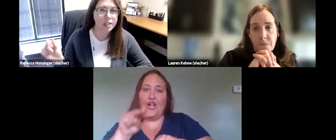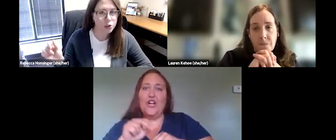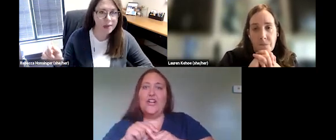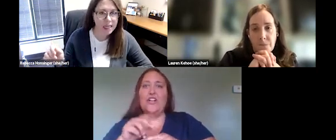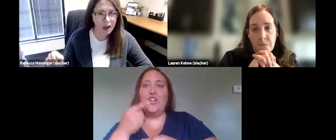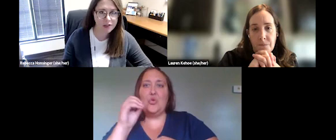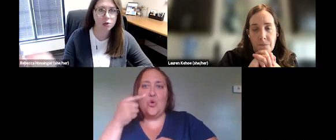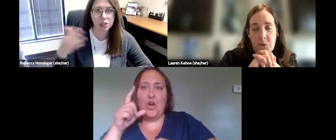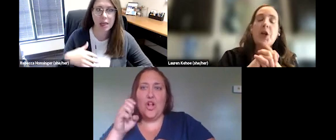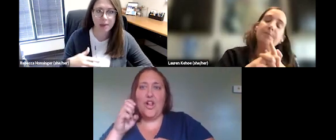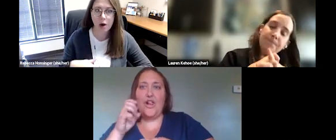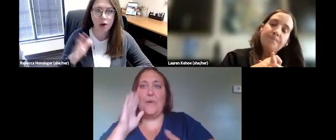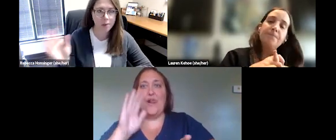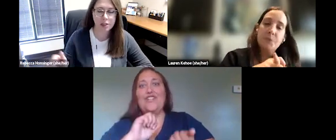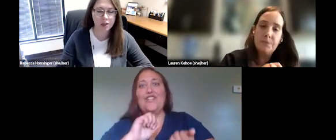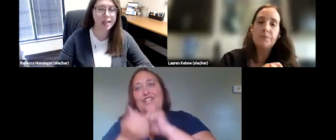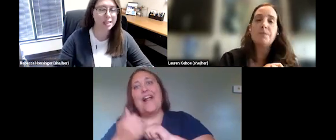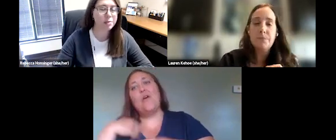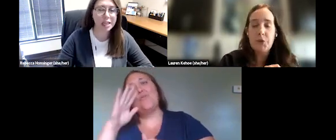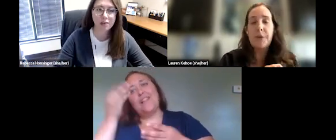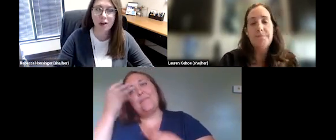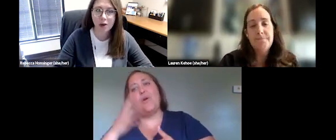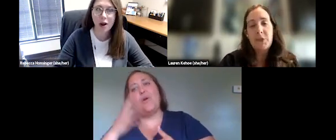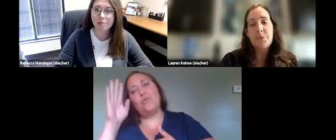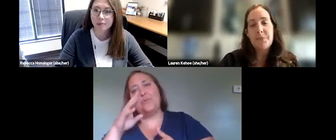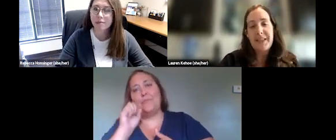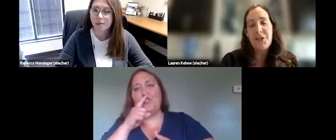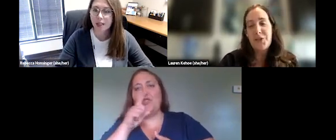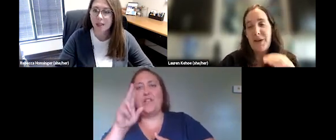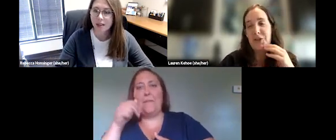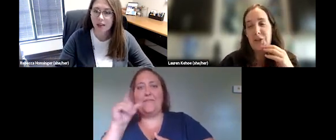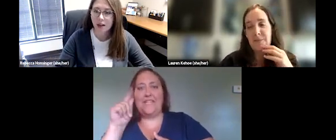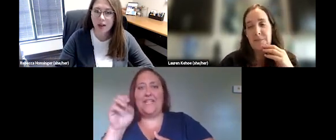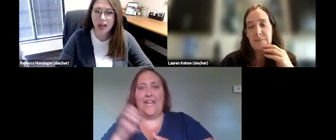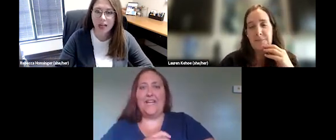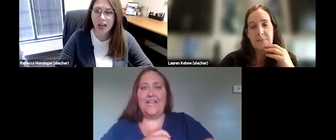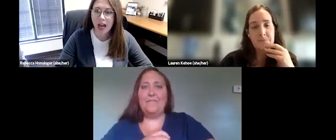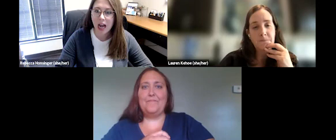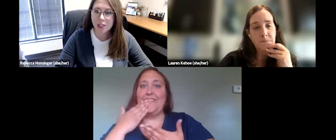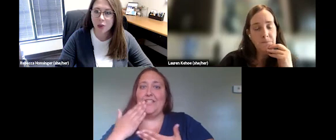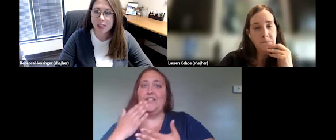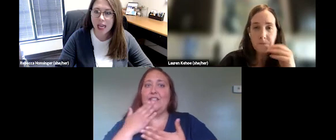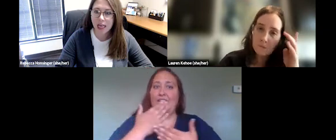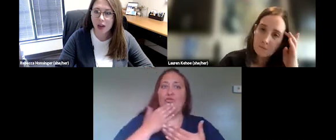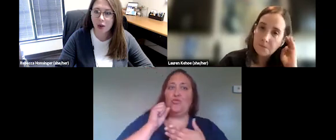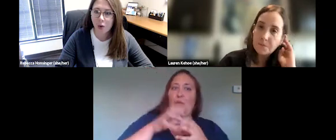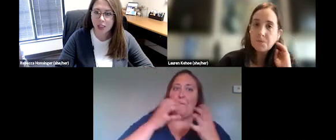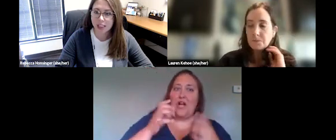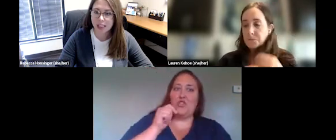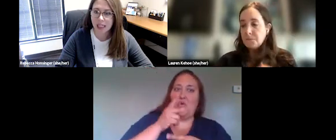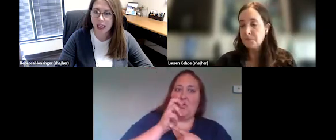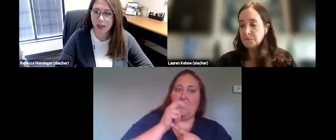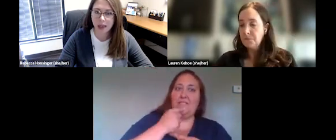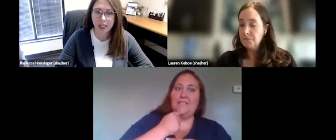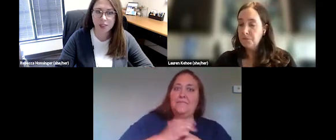turned it into a PDF. So just Sure. let me know and I'll make sure that it gets updated Sure. for everyone. Yeah. Thank you so much. I don't see any other